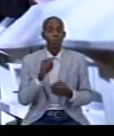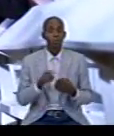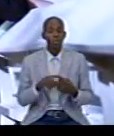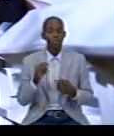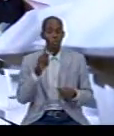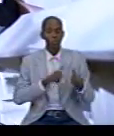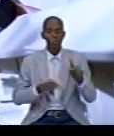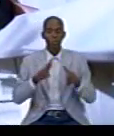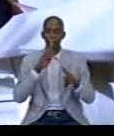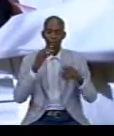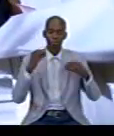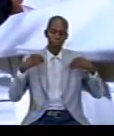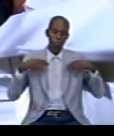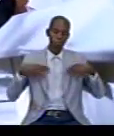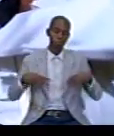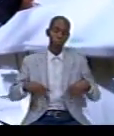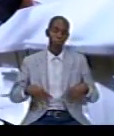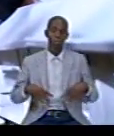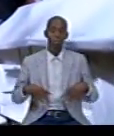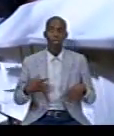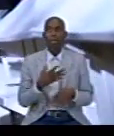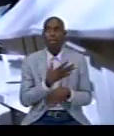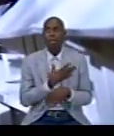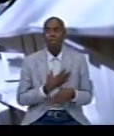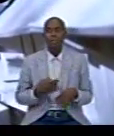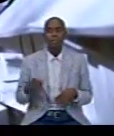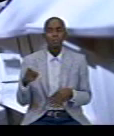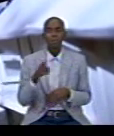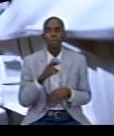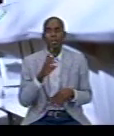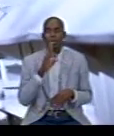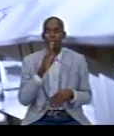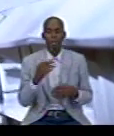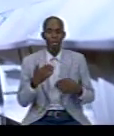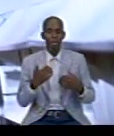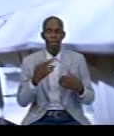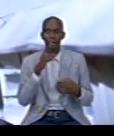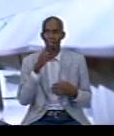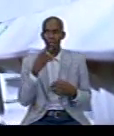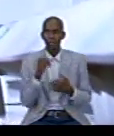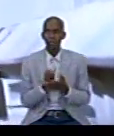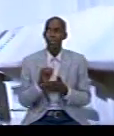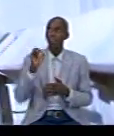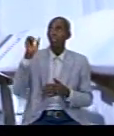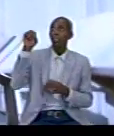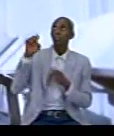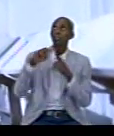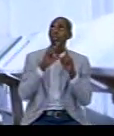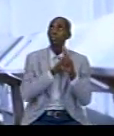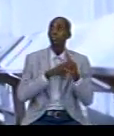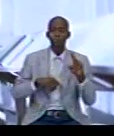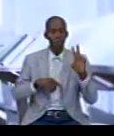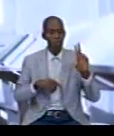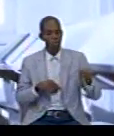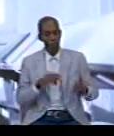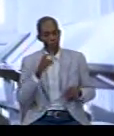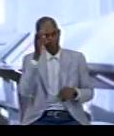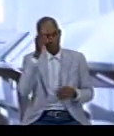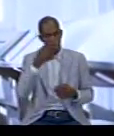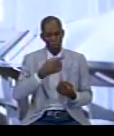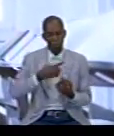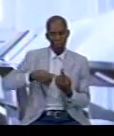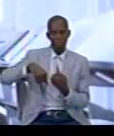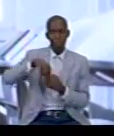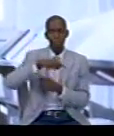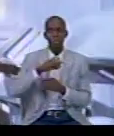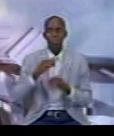have responded and they have said yes to the Lord, no to Satan. They have turned around, forsaking